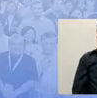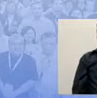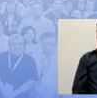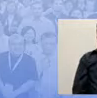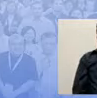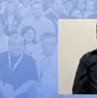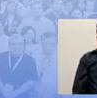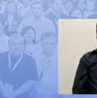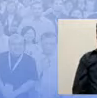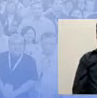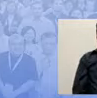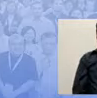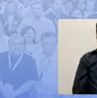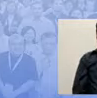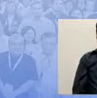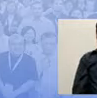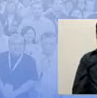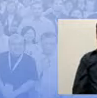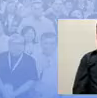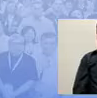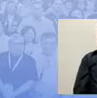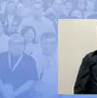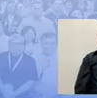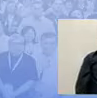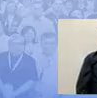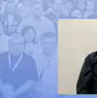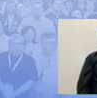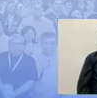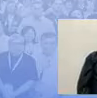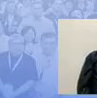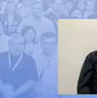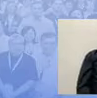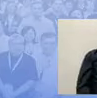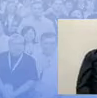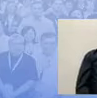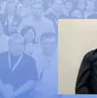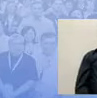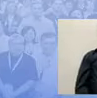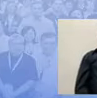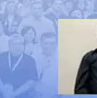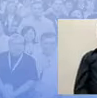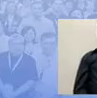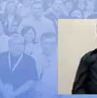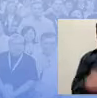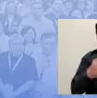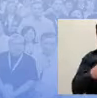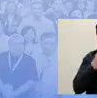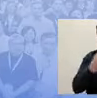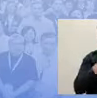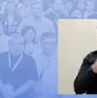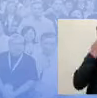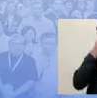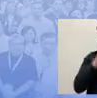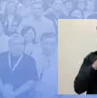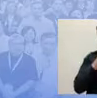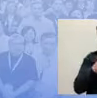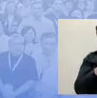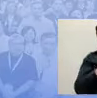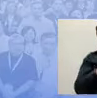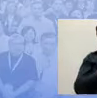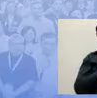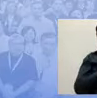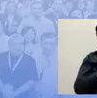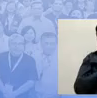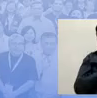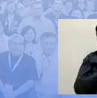Yeah, next. All right. So in APPGM, I think in the process, for this particular slide, maybe due to the time, you can